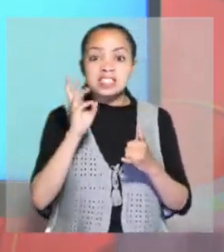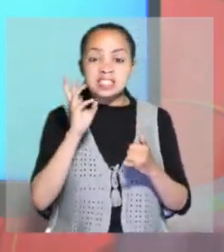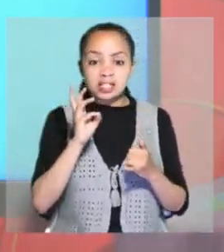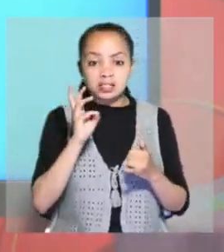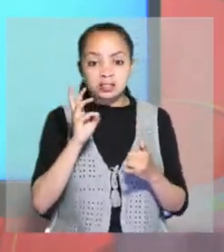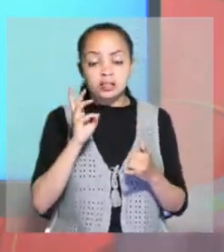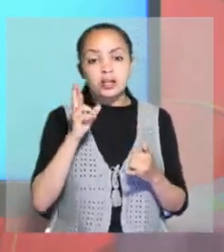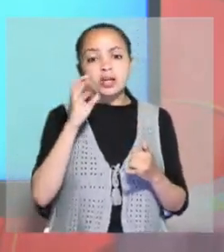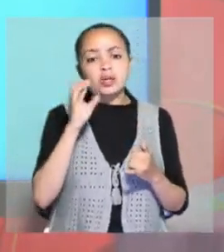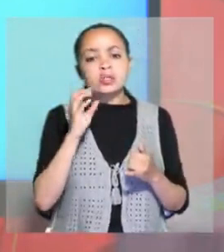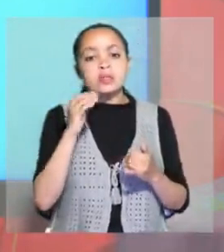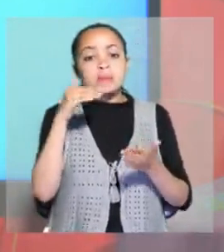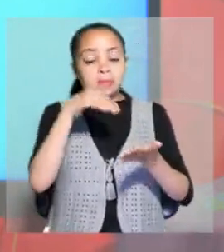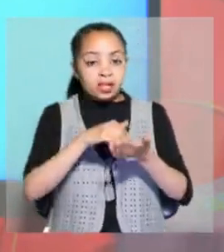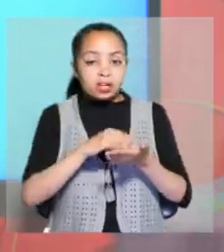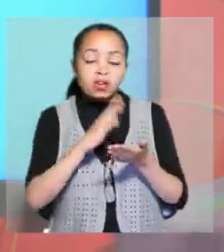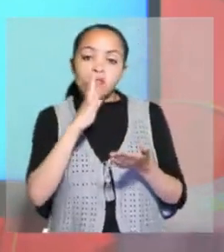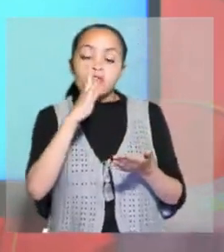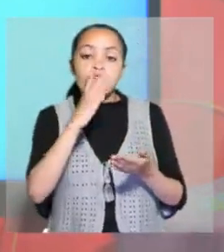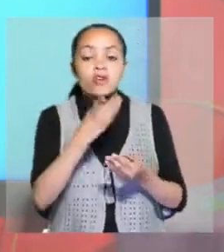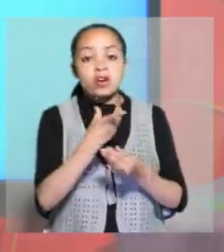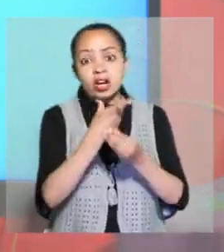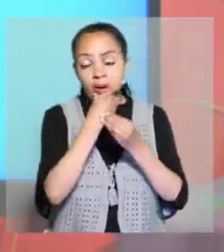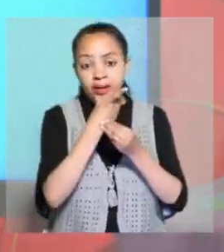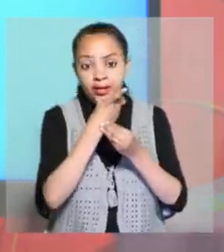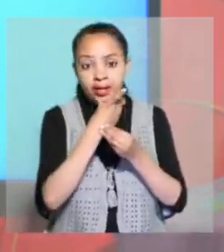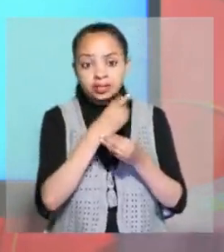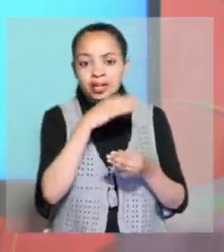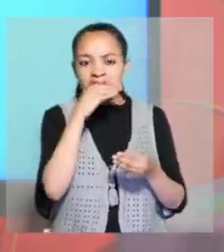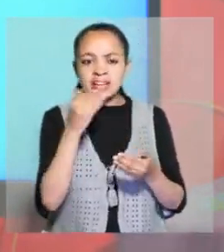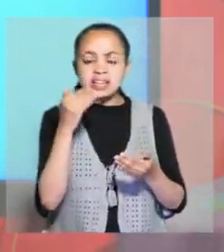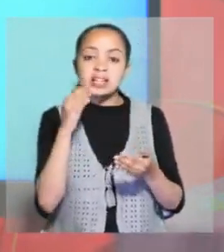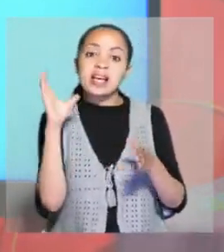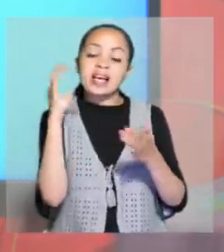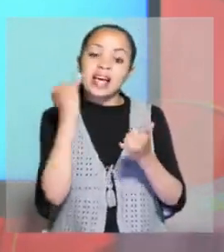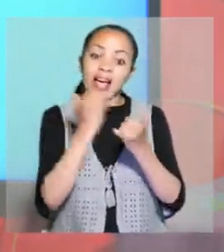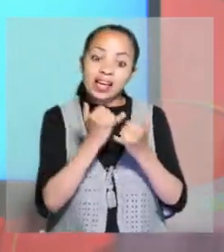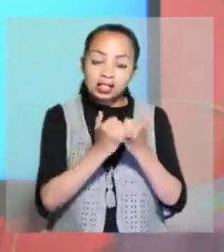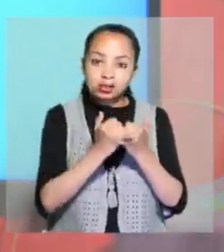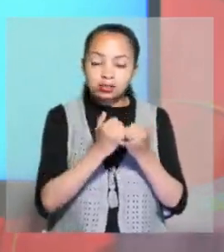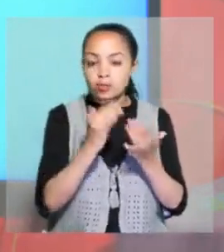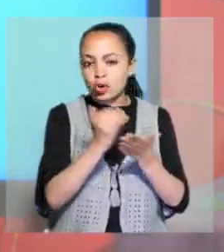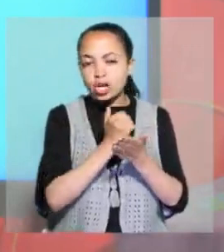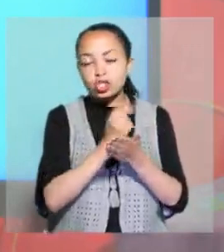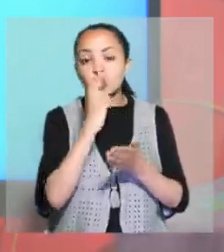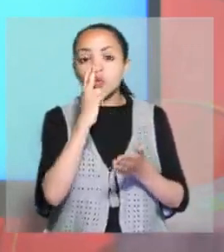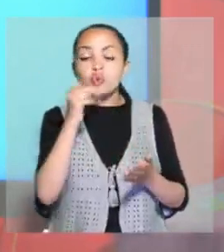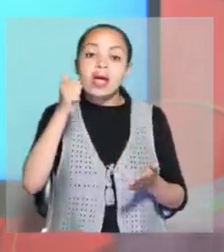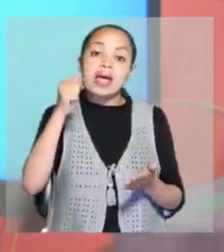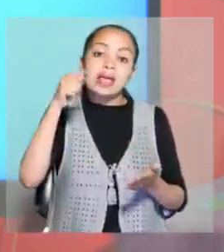up with that of decarboxylation of 4 carbon dioxide, and again we end up with the production of 2